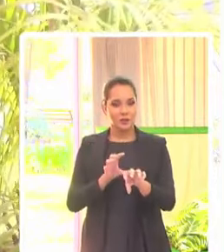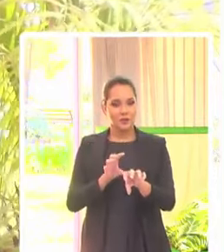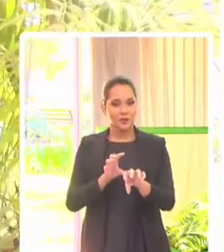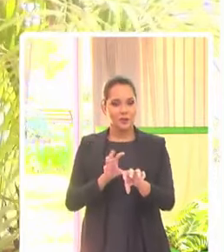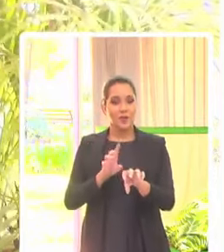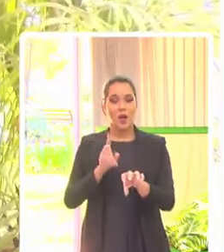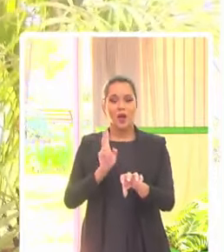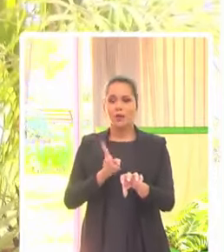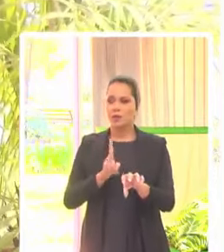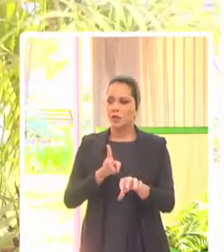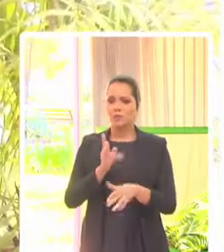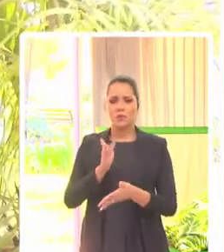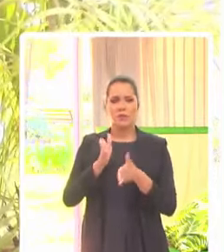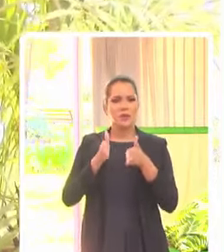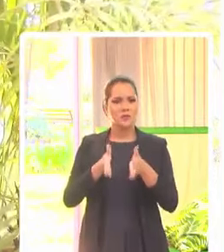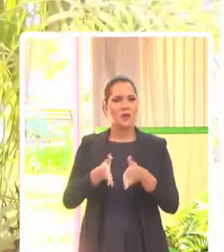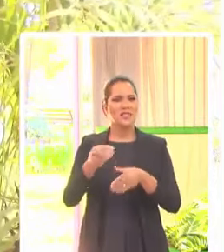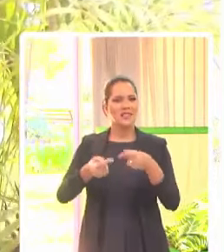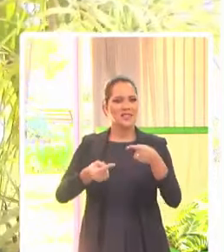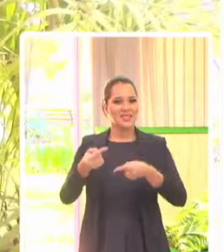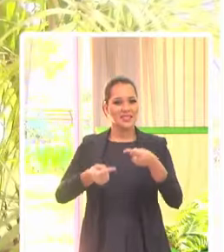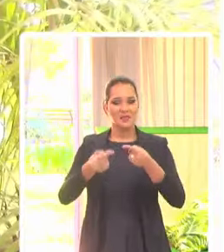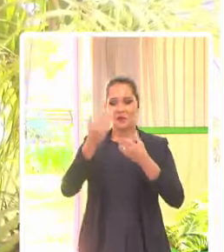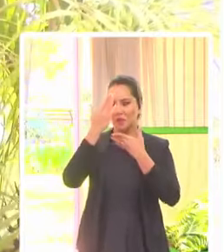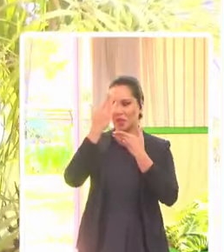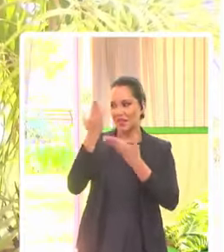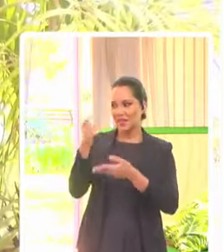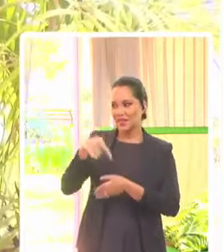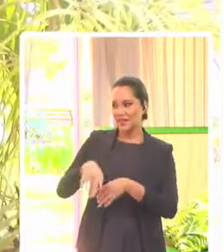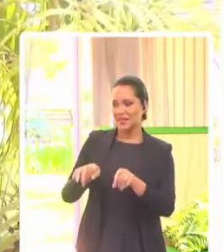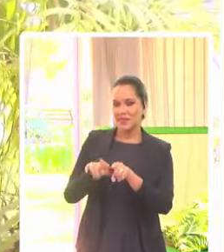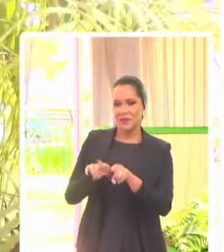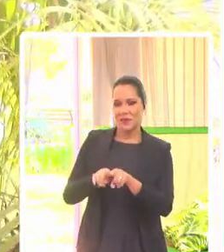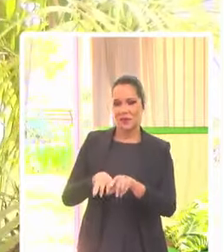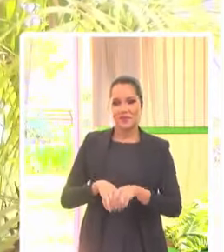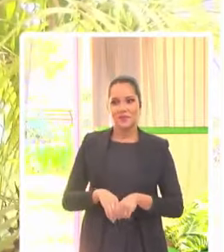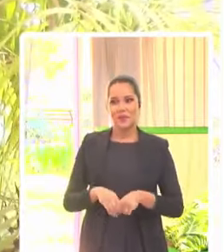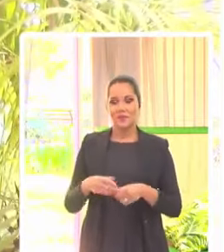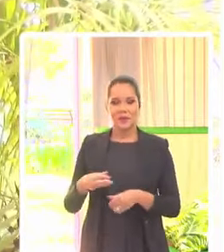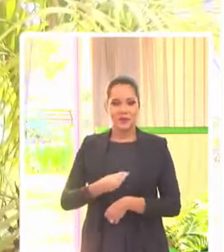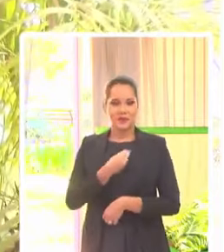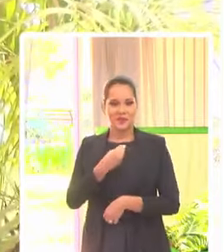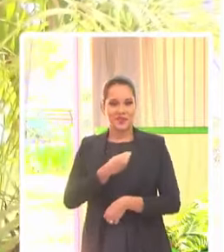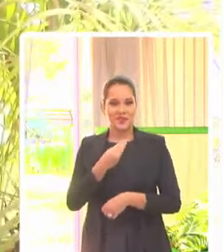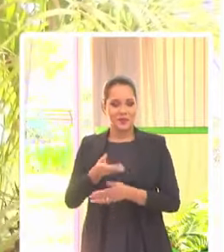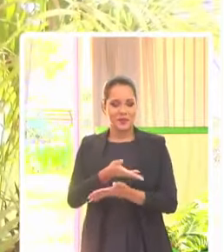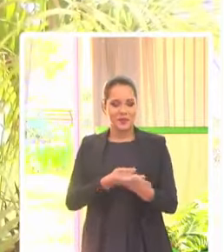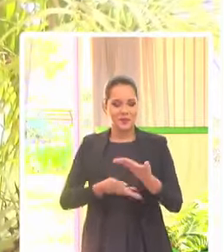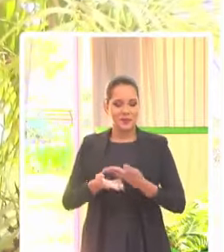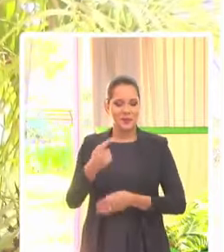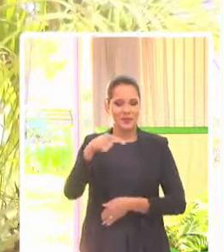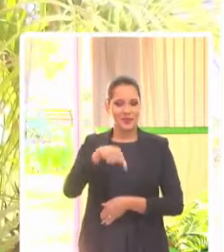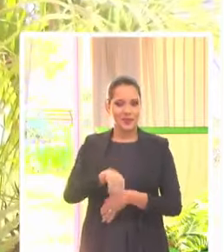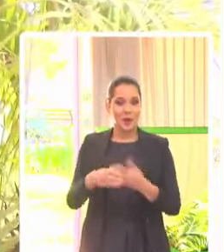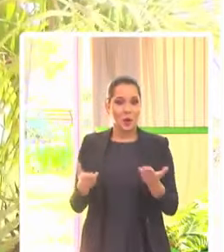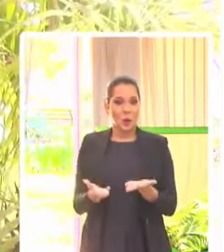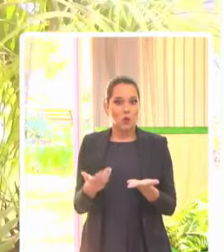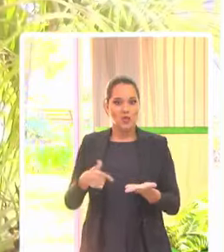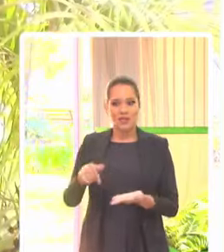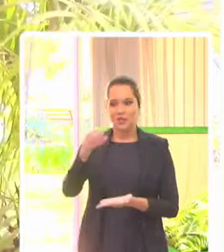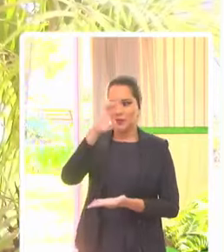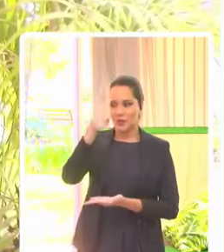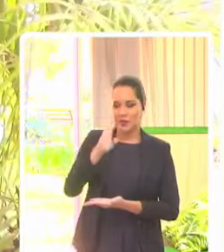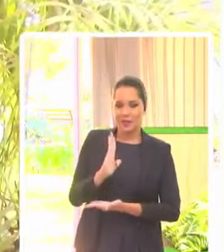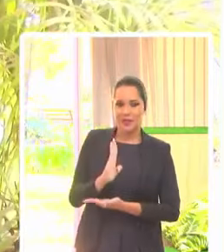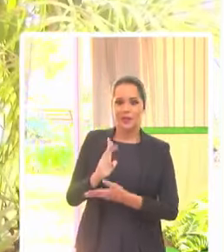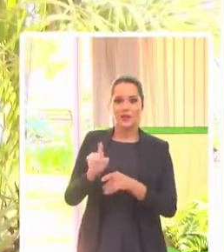discussions. And thank you, Gui, also for your presence and contributions in this agenda here in Brazil and in the Ministry